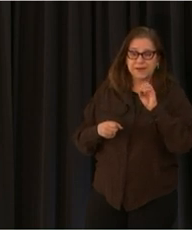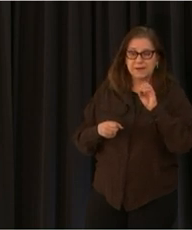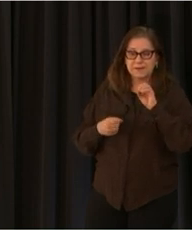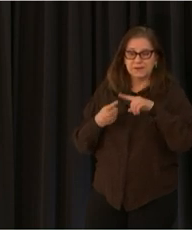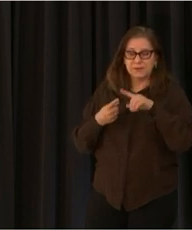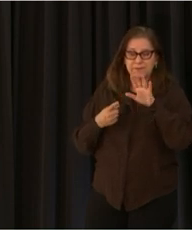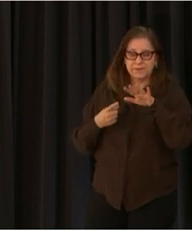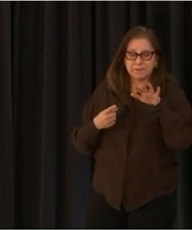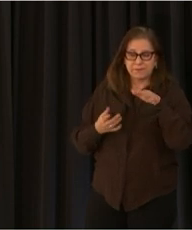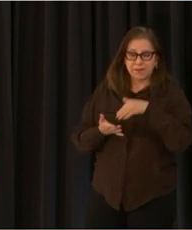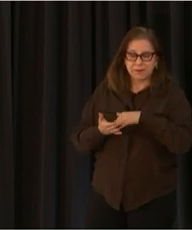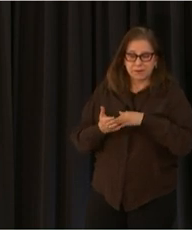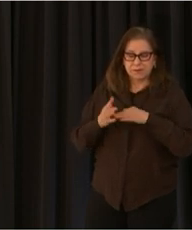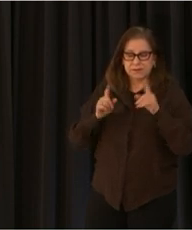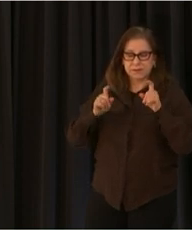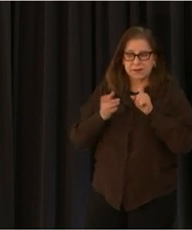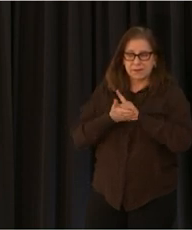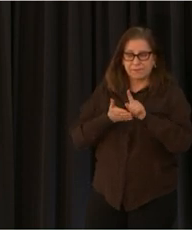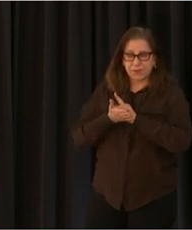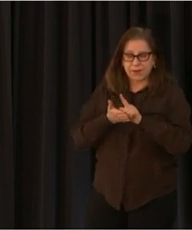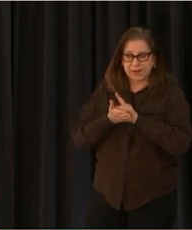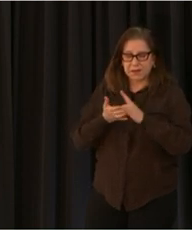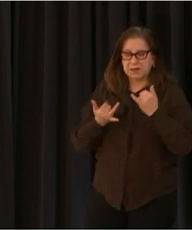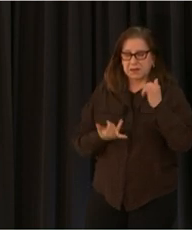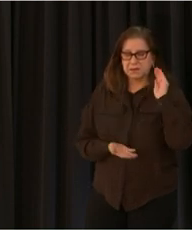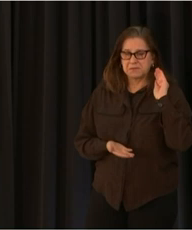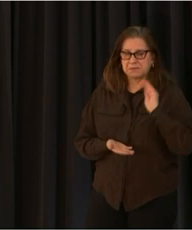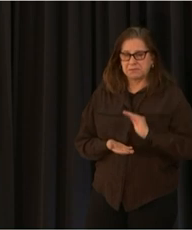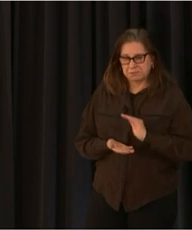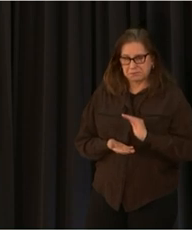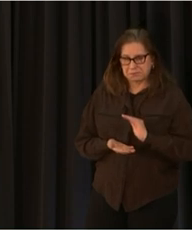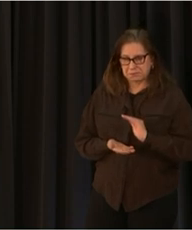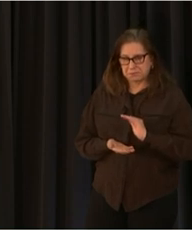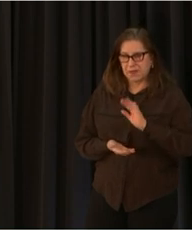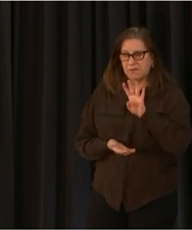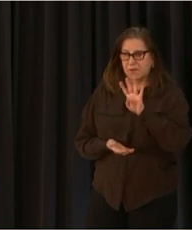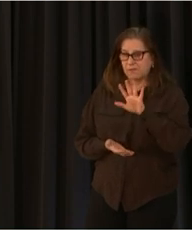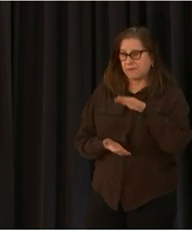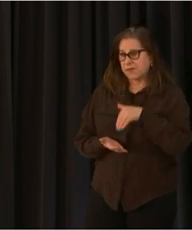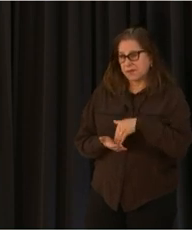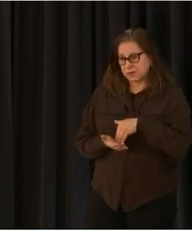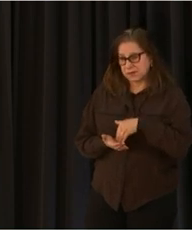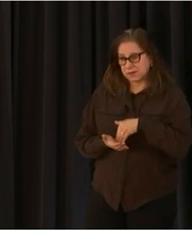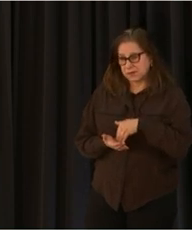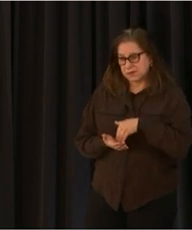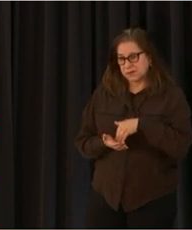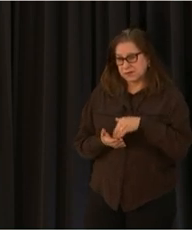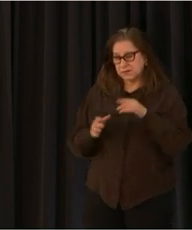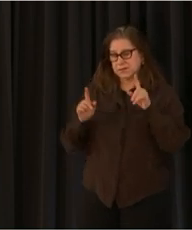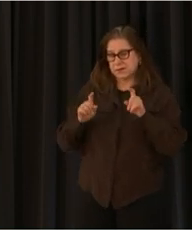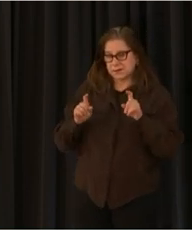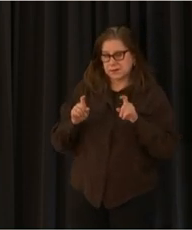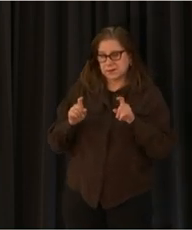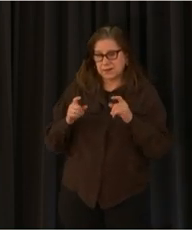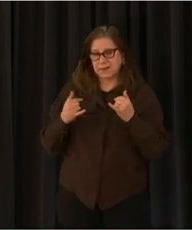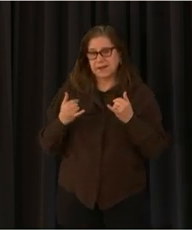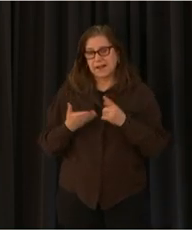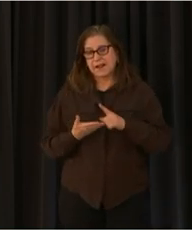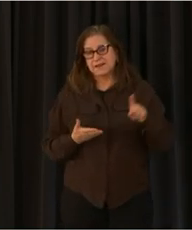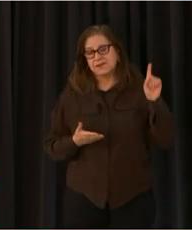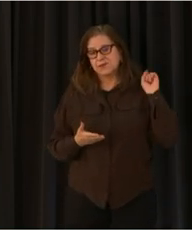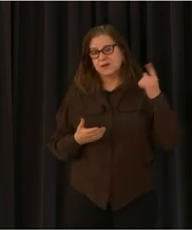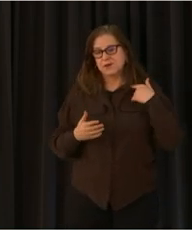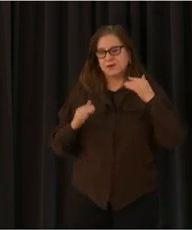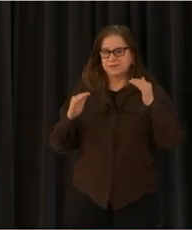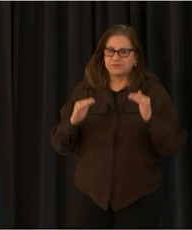December, and being sort of sustained at 45, 50,000 tests per week. And now we're back to, last week we were